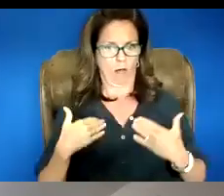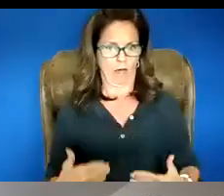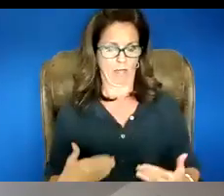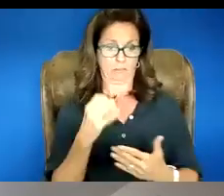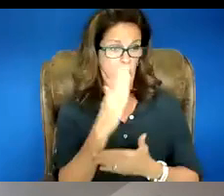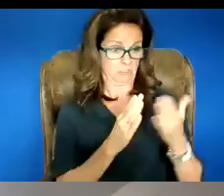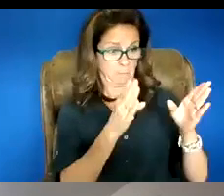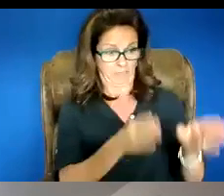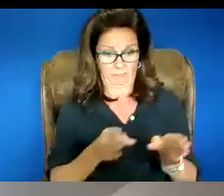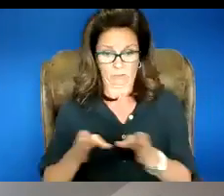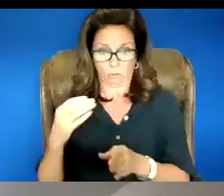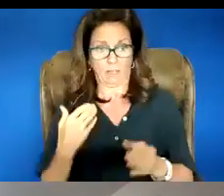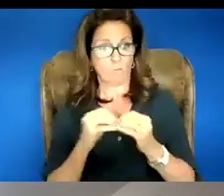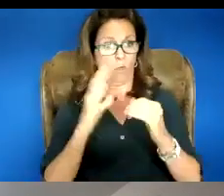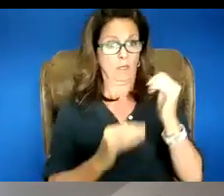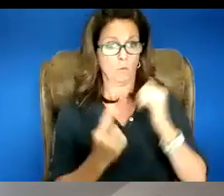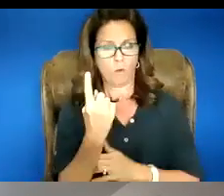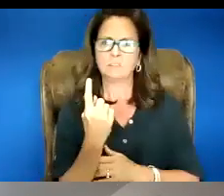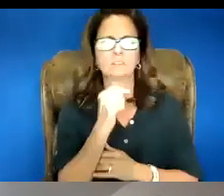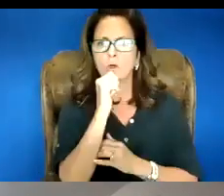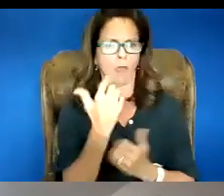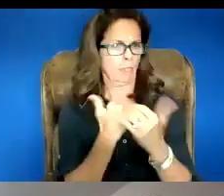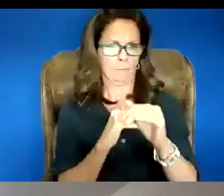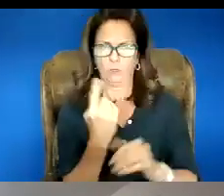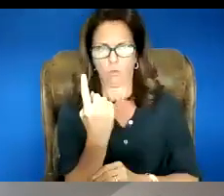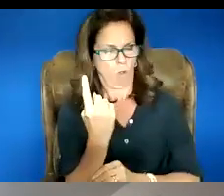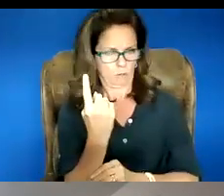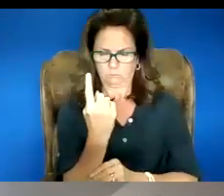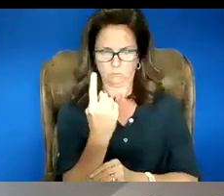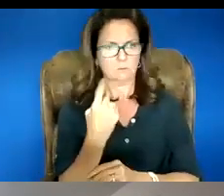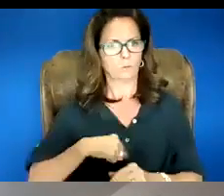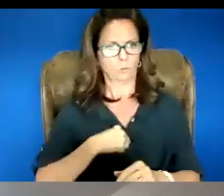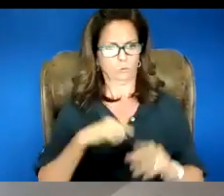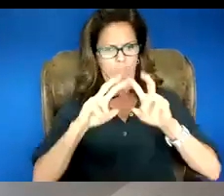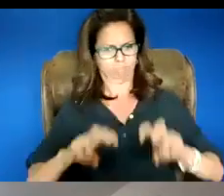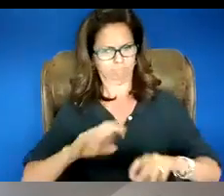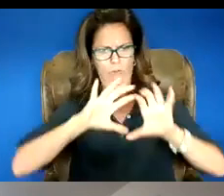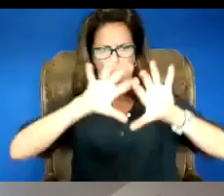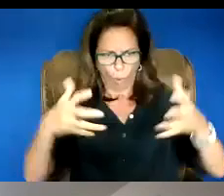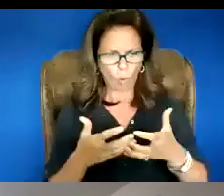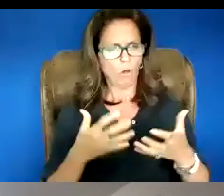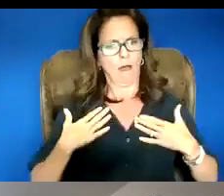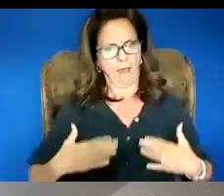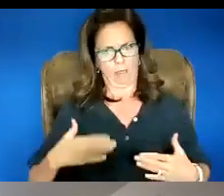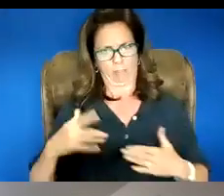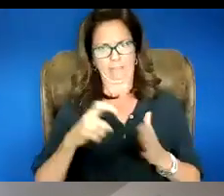care to just one. And we're really looking at your entire state of health and helping you to meet your goals for that.